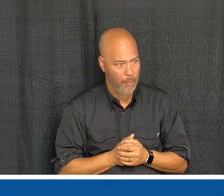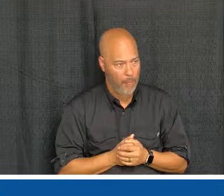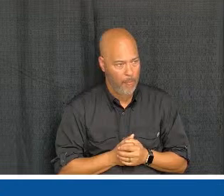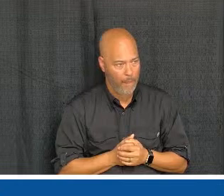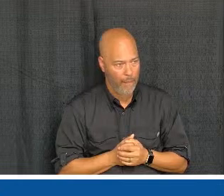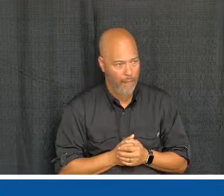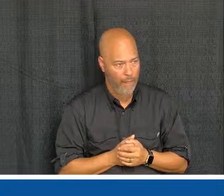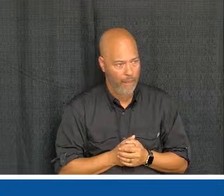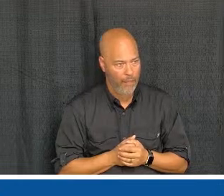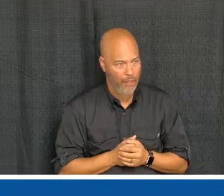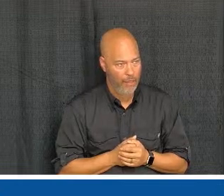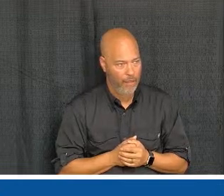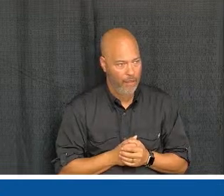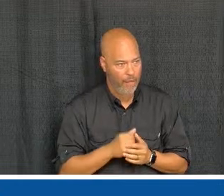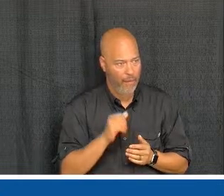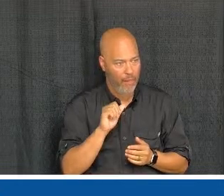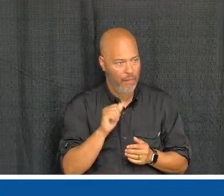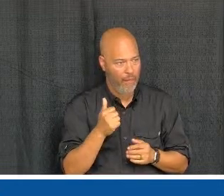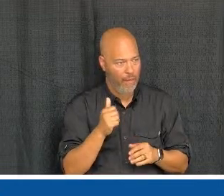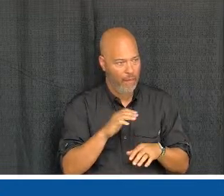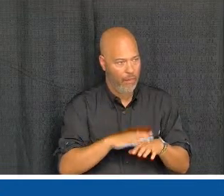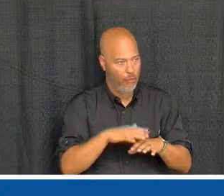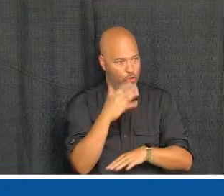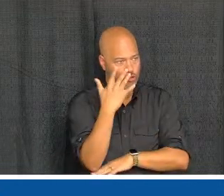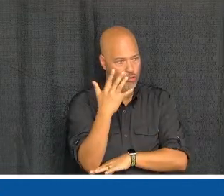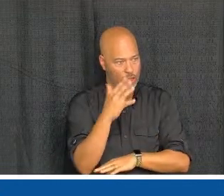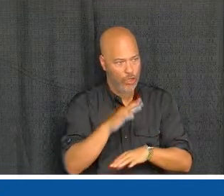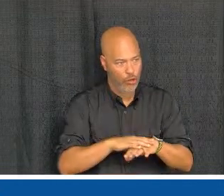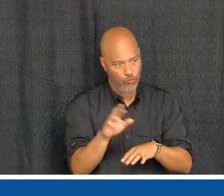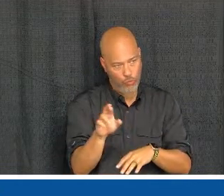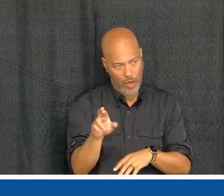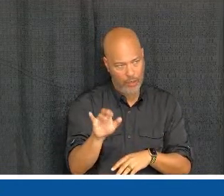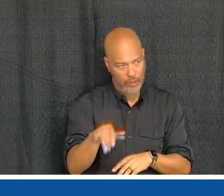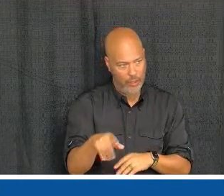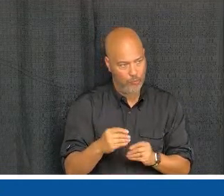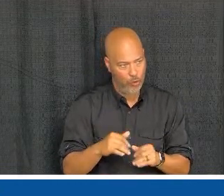And there's where the property begins on the right, where the tree line starts.